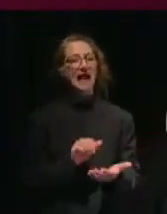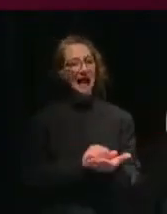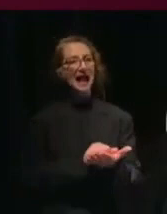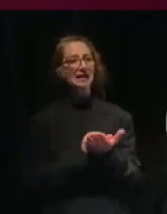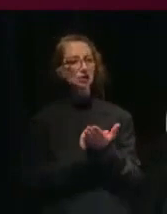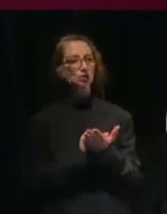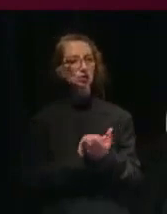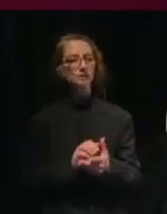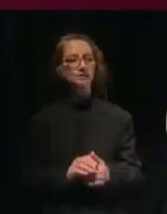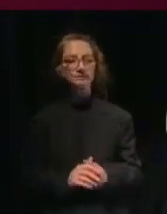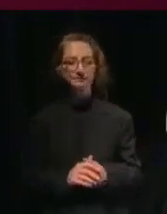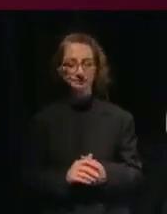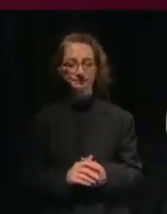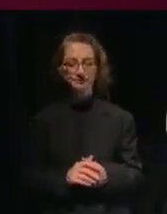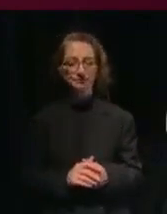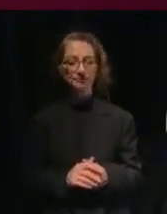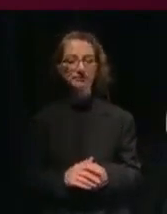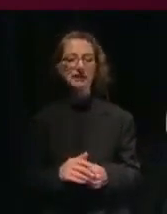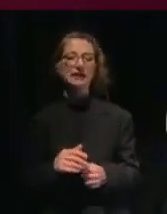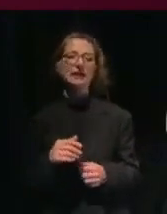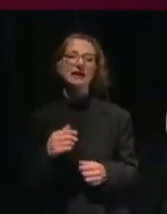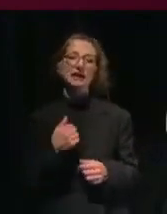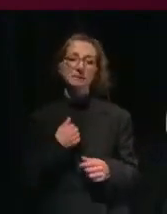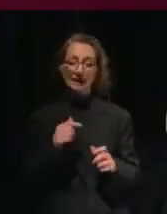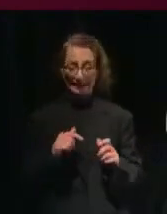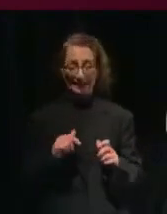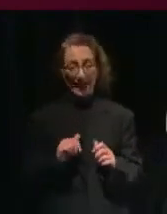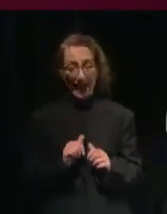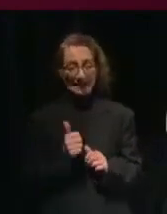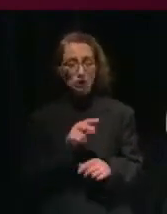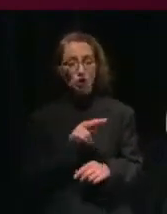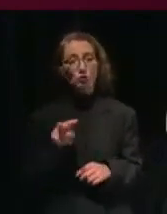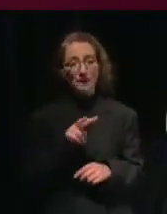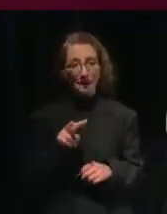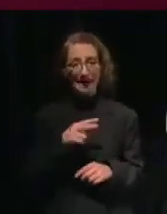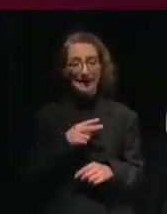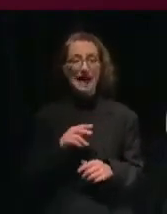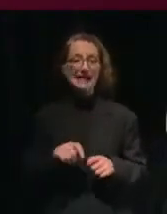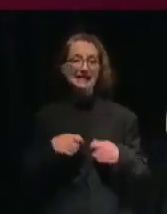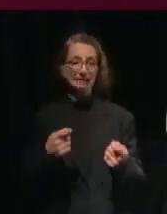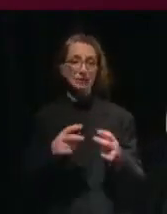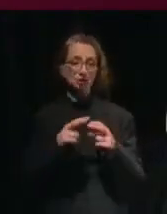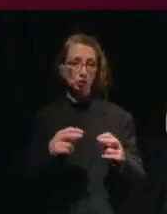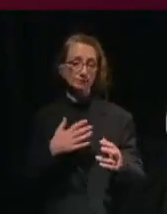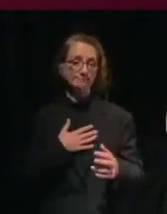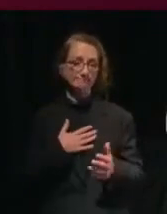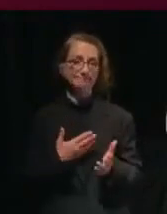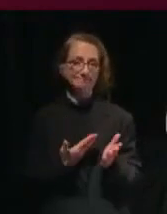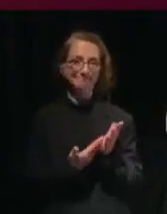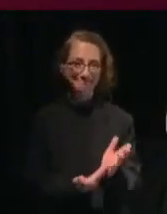Today, I'm going to provide a brief overview of the first results of the study,